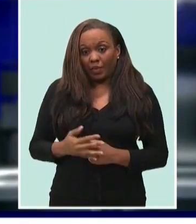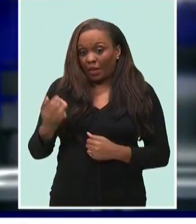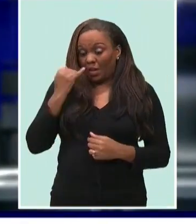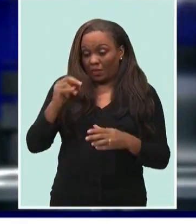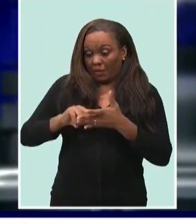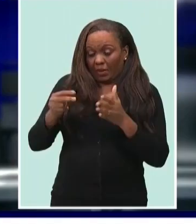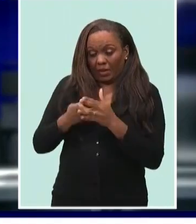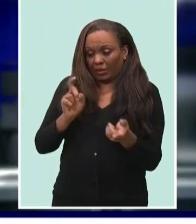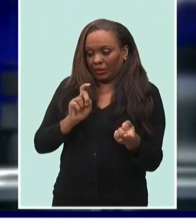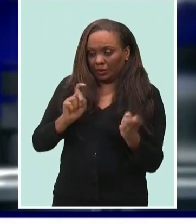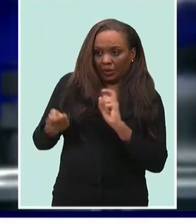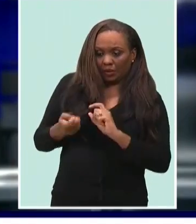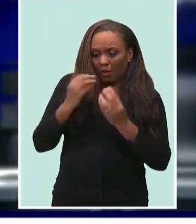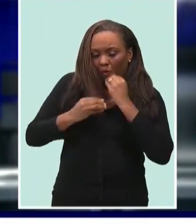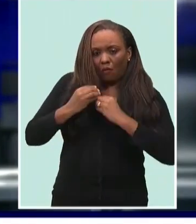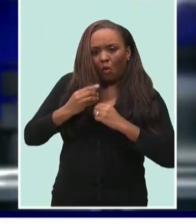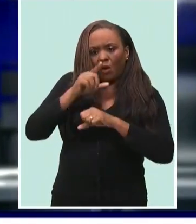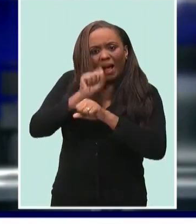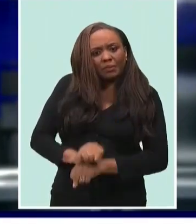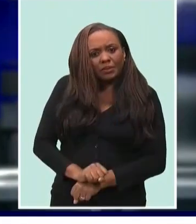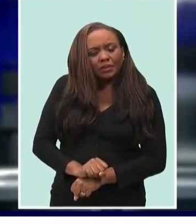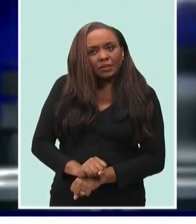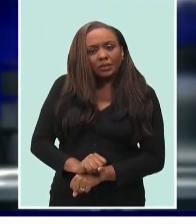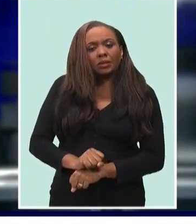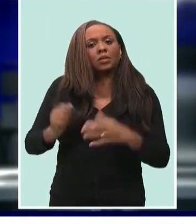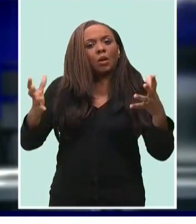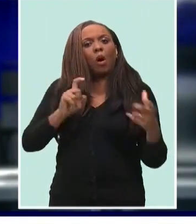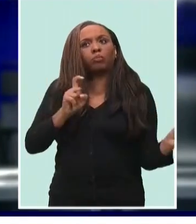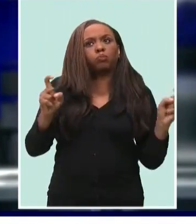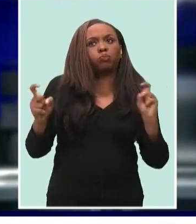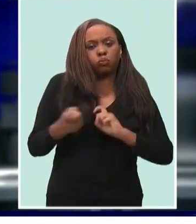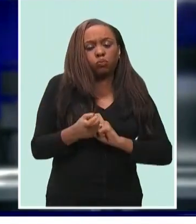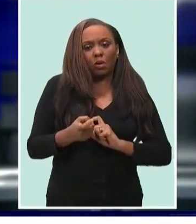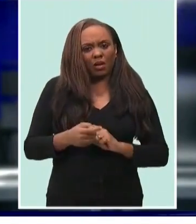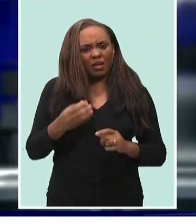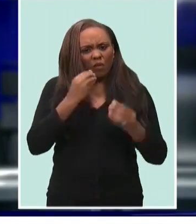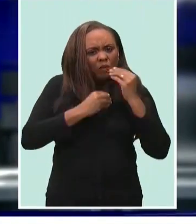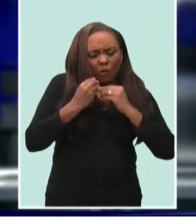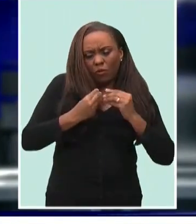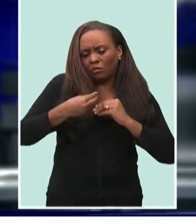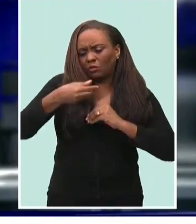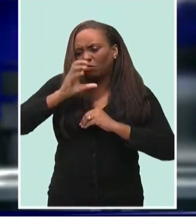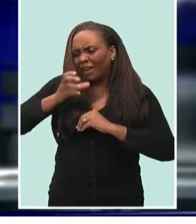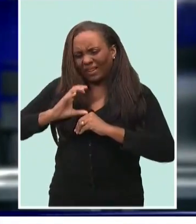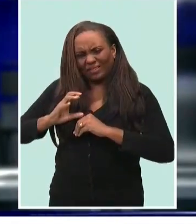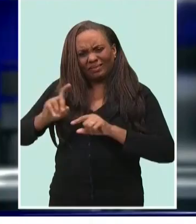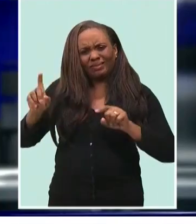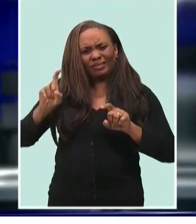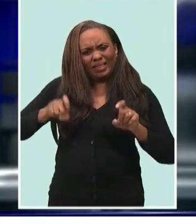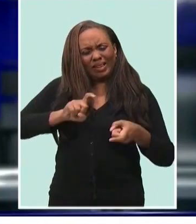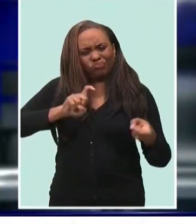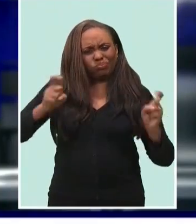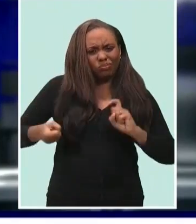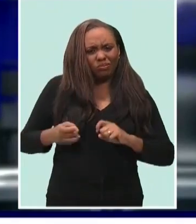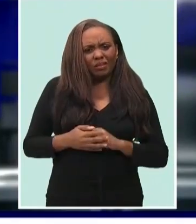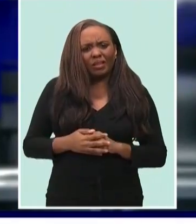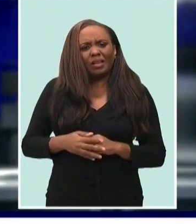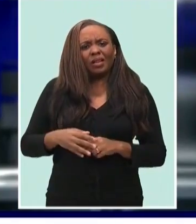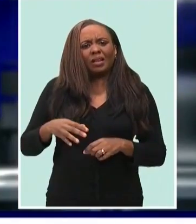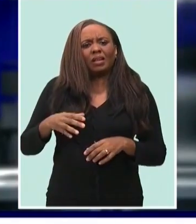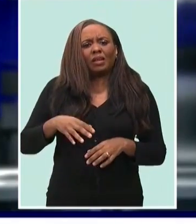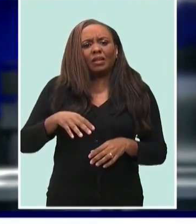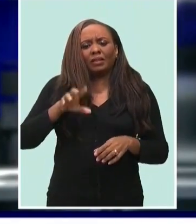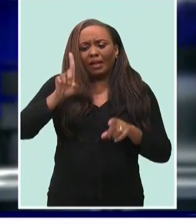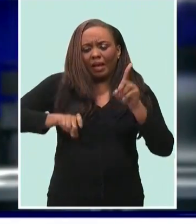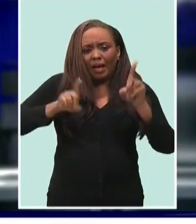a complete departure from familiar eating habits and drinking habits as well. Now, the poll, which canvassed over 800 men and women